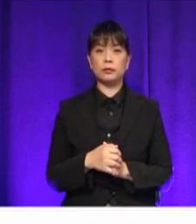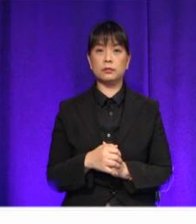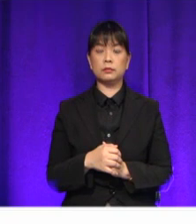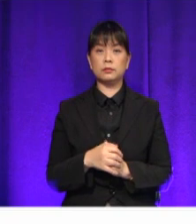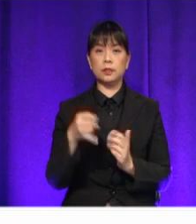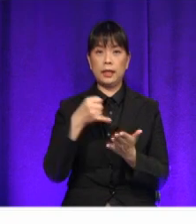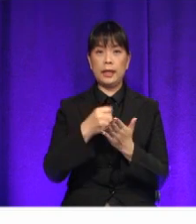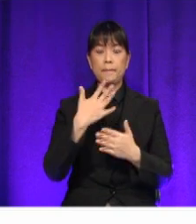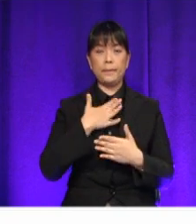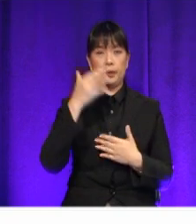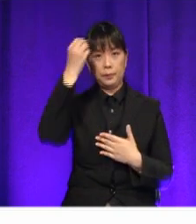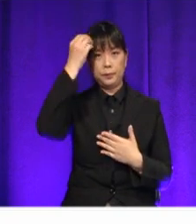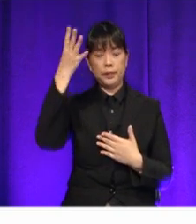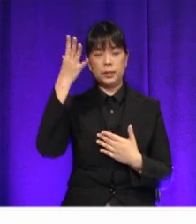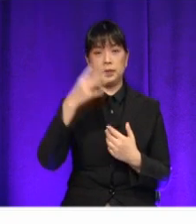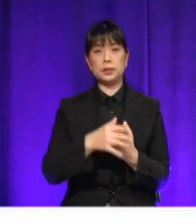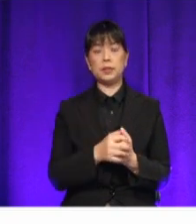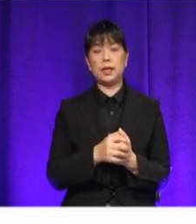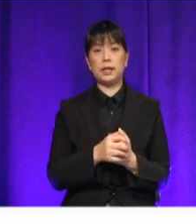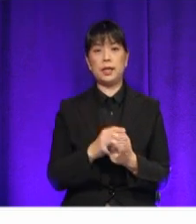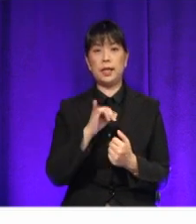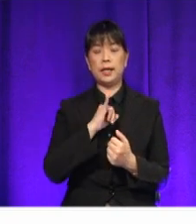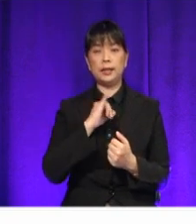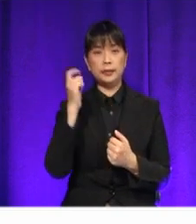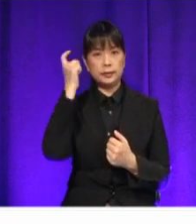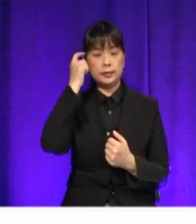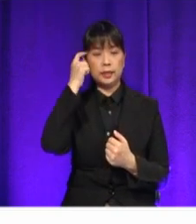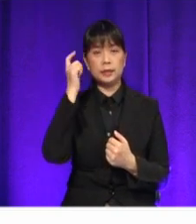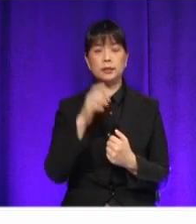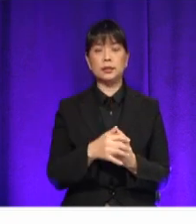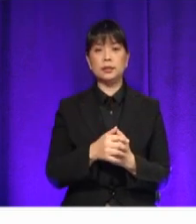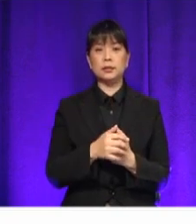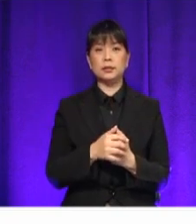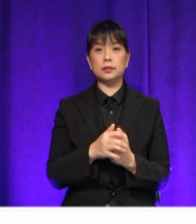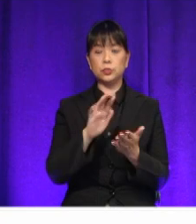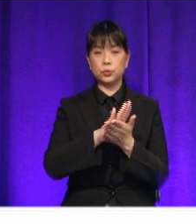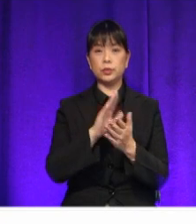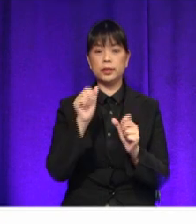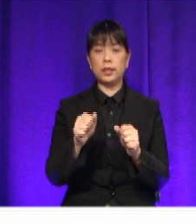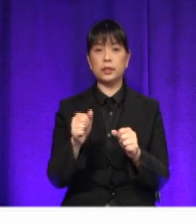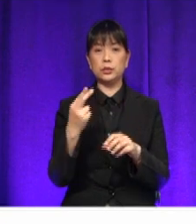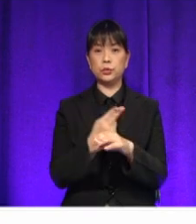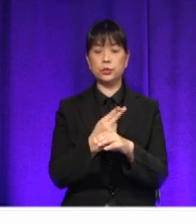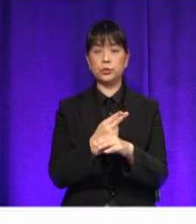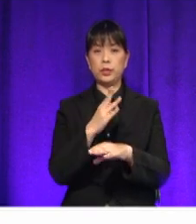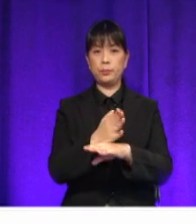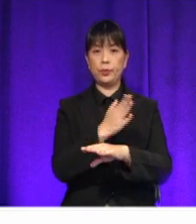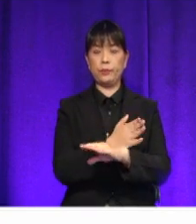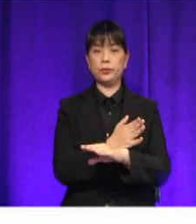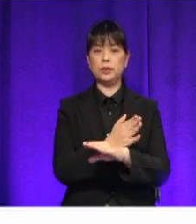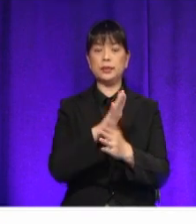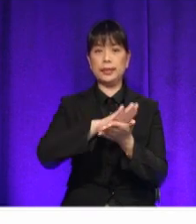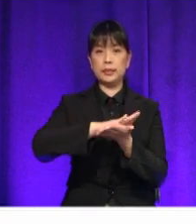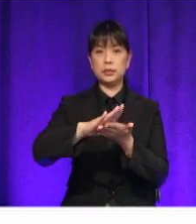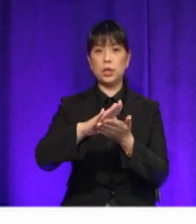In my opinion, I think the school authorities should use the money received to improve the cleanliness of the school